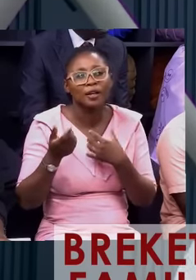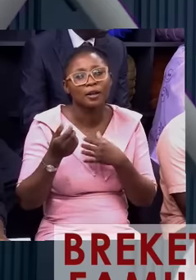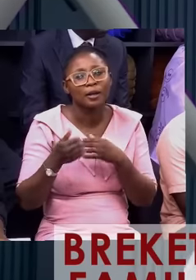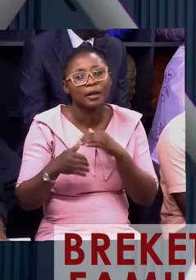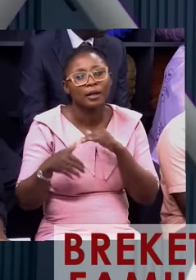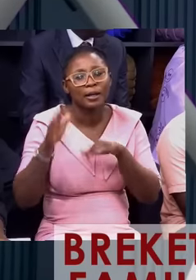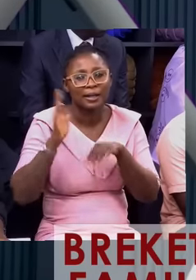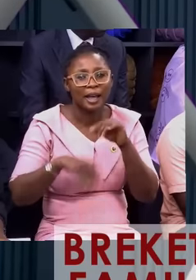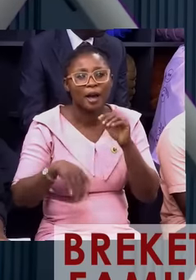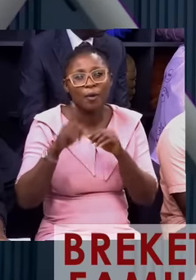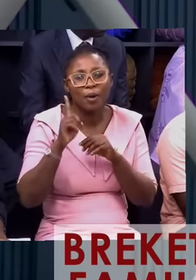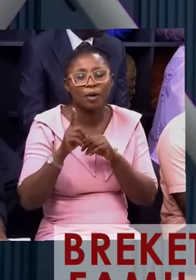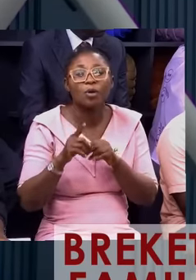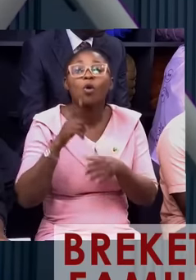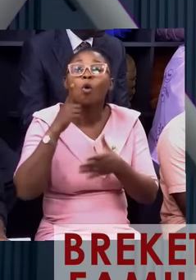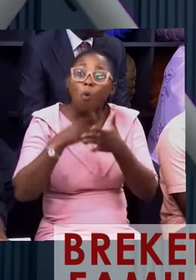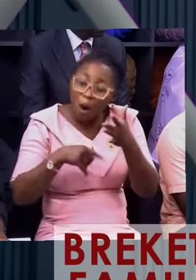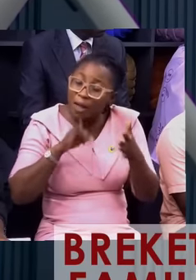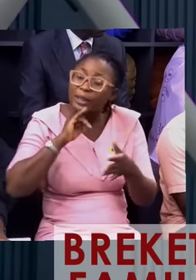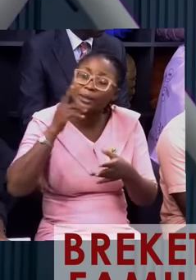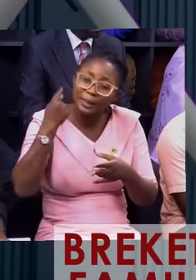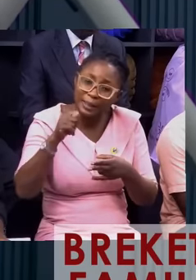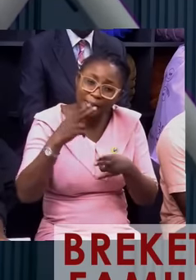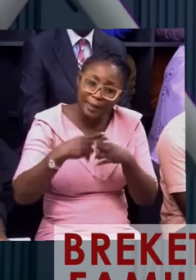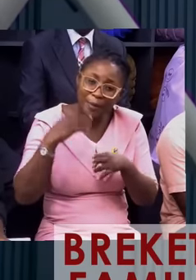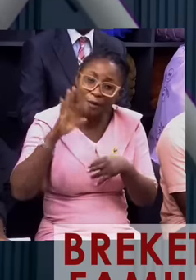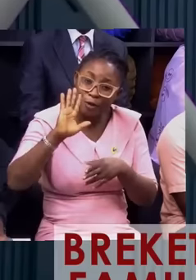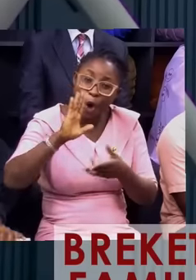more than one W be the name of your